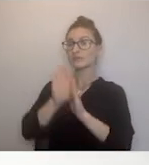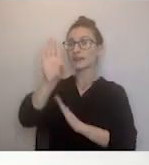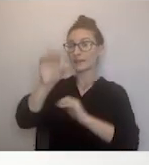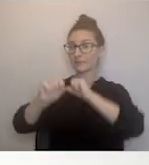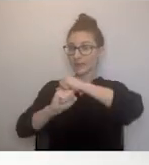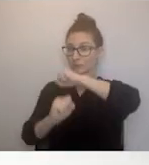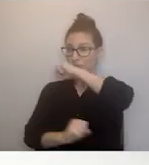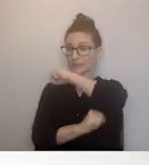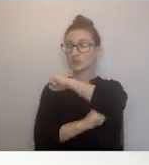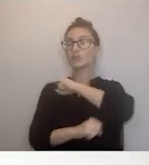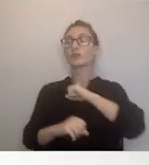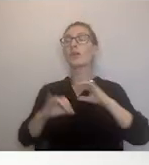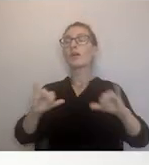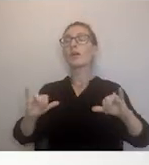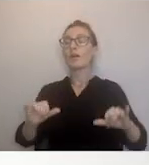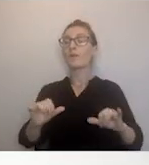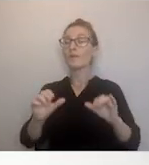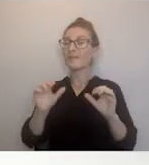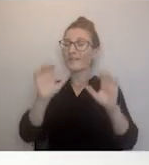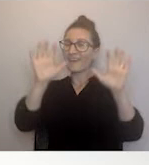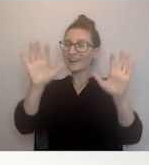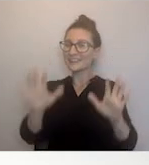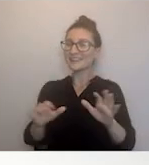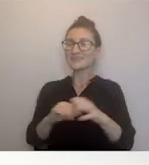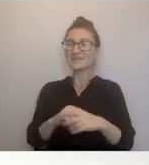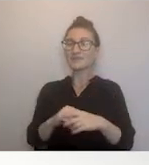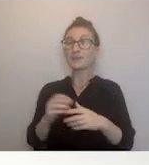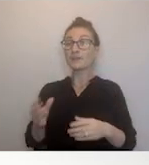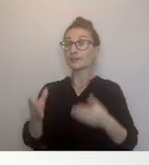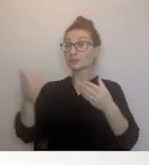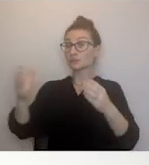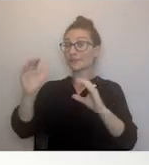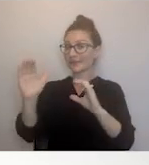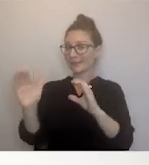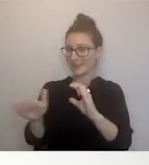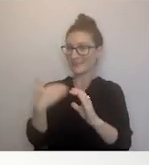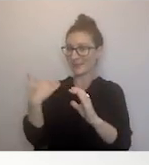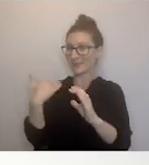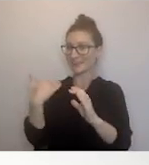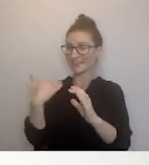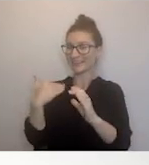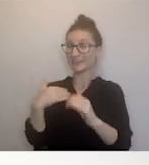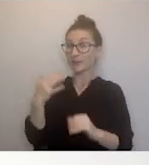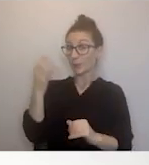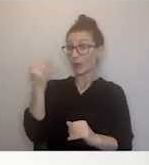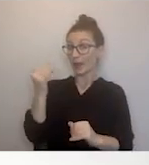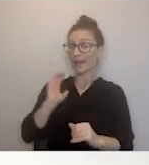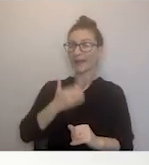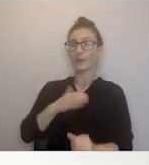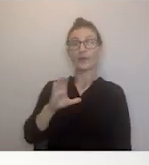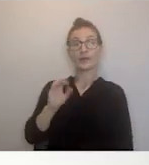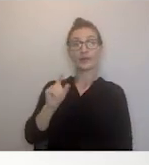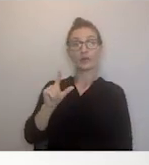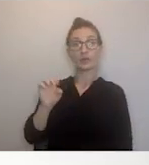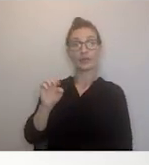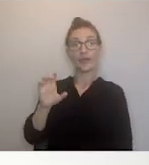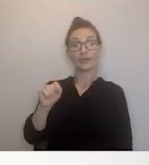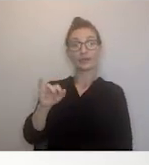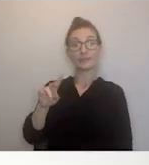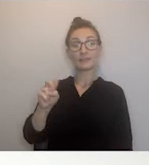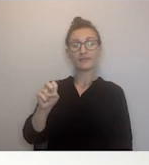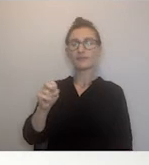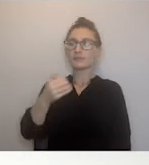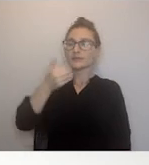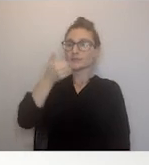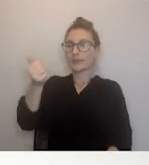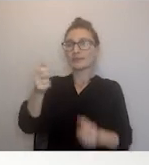To develop a foundation. Yes, awesome. So I would reach out send me an email because our collective